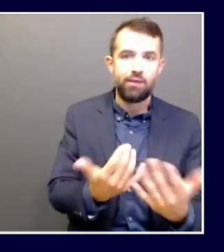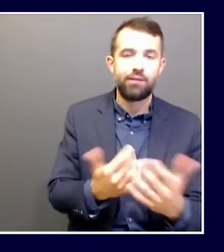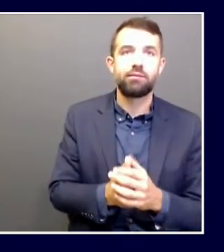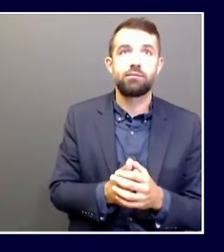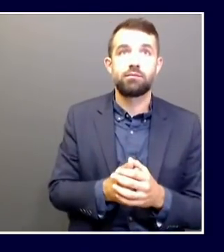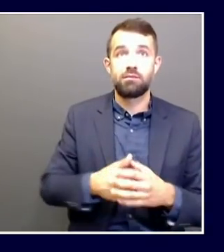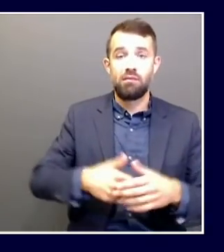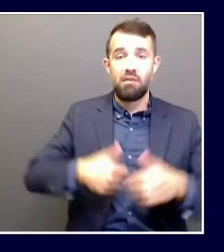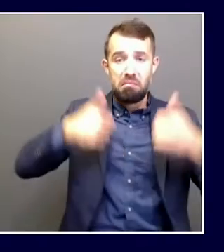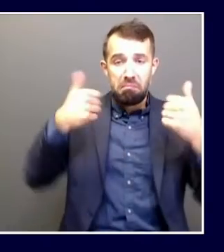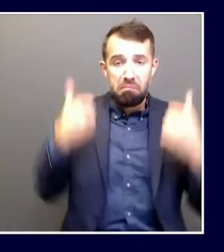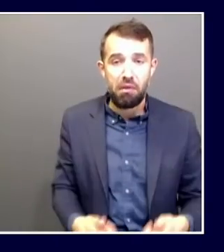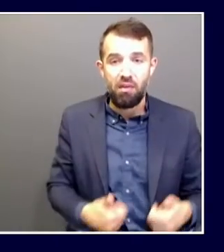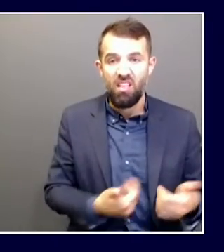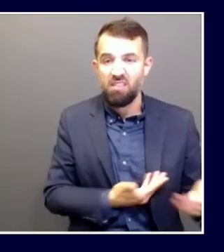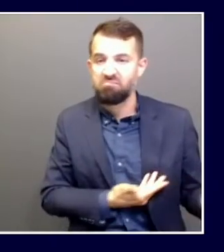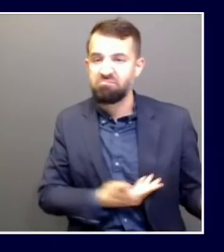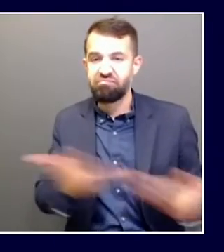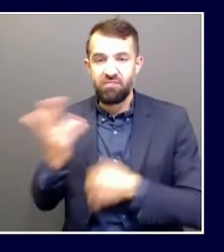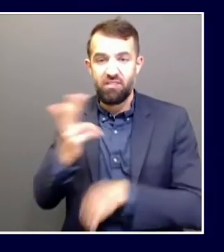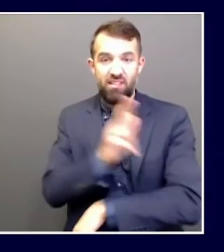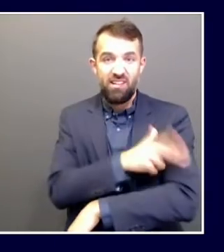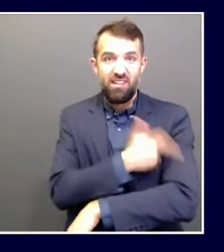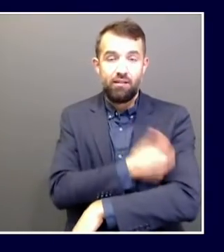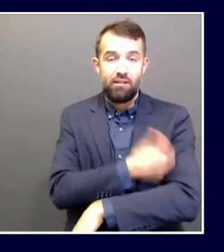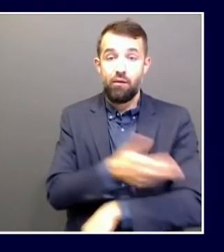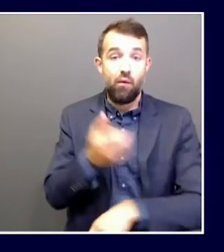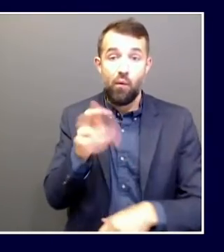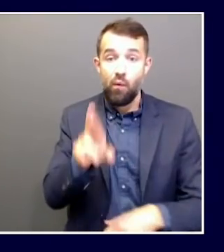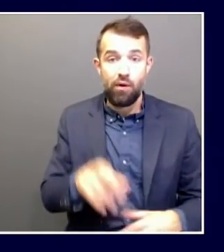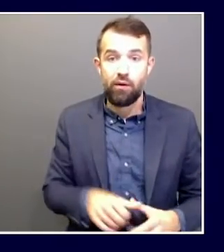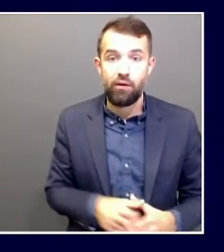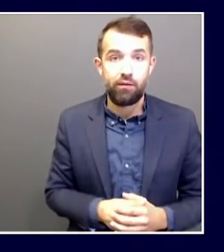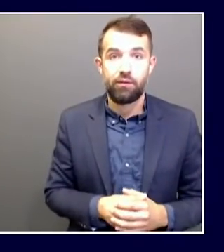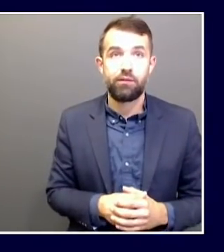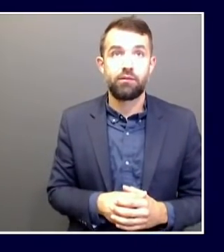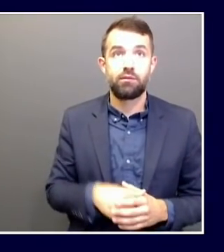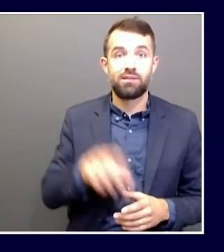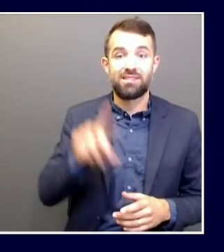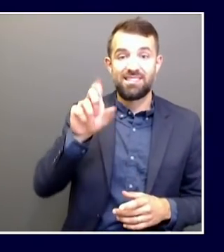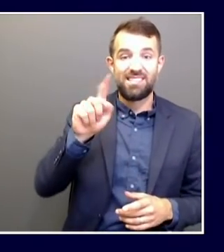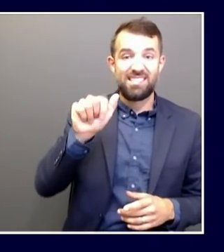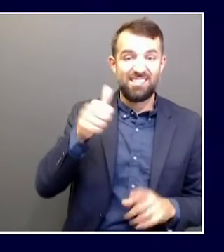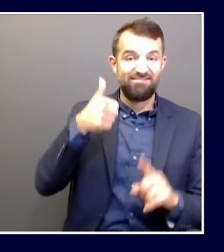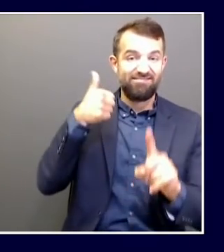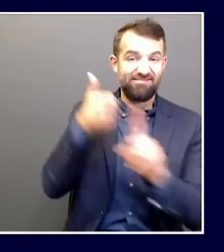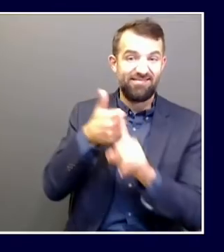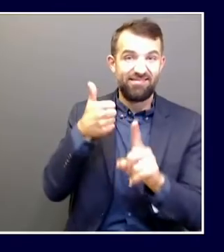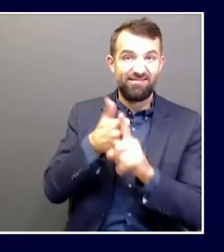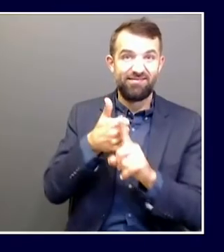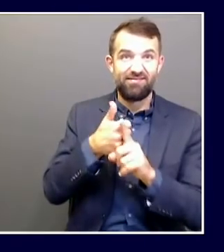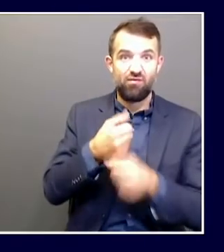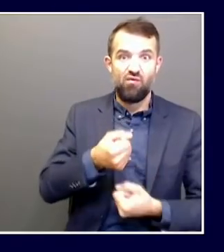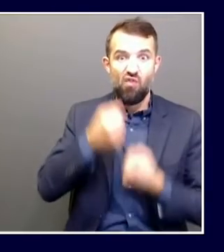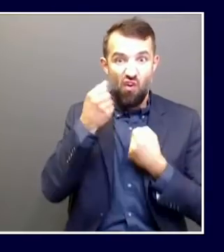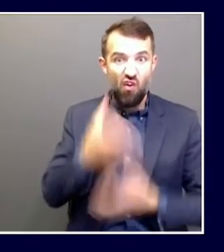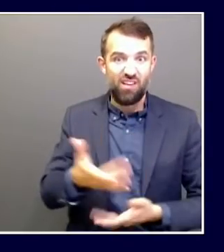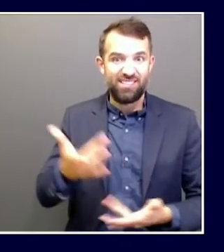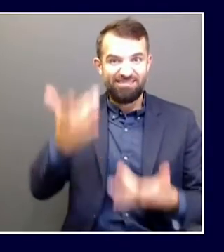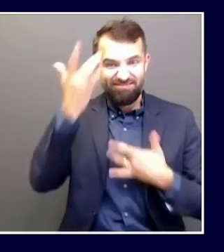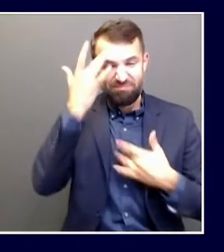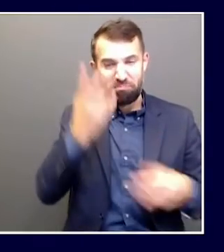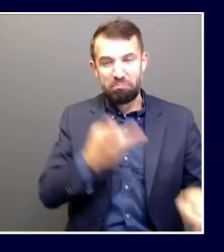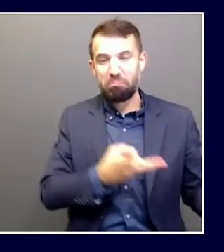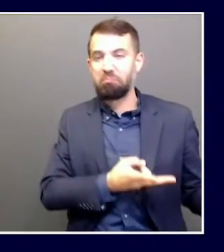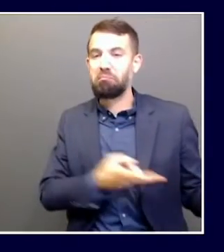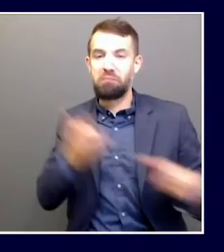sicker at the outset, probably a combination of both. But within that, Kevin, we look at those percentages and those metrics.